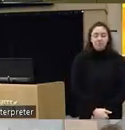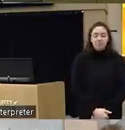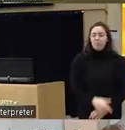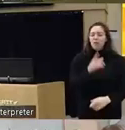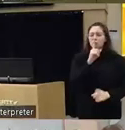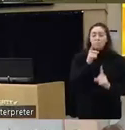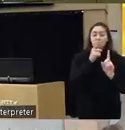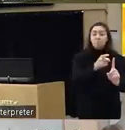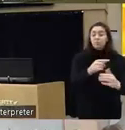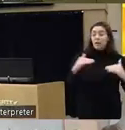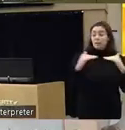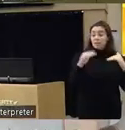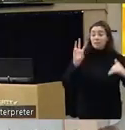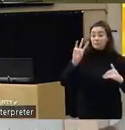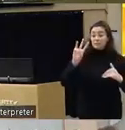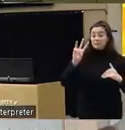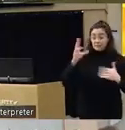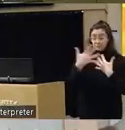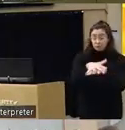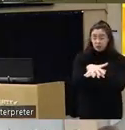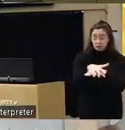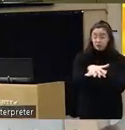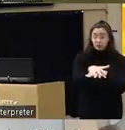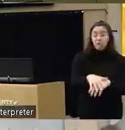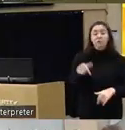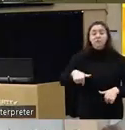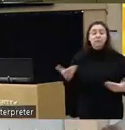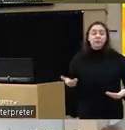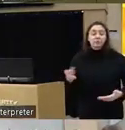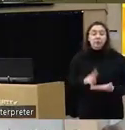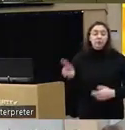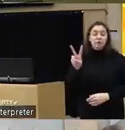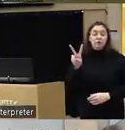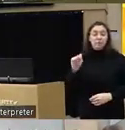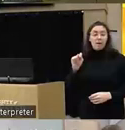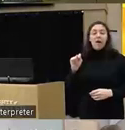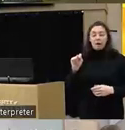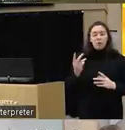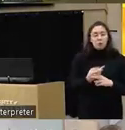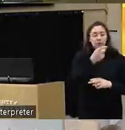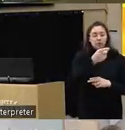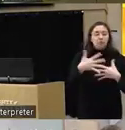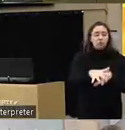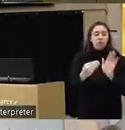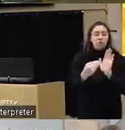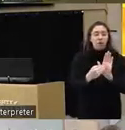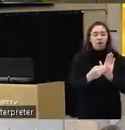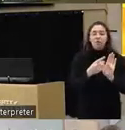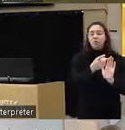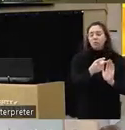furthest level 6 of integration, so someone at the University of Vermont who uses the practice integration profile would say, you know, that is the